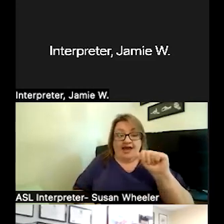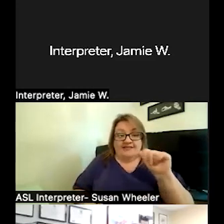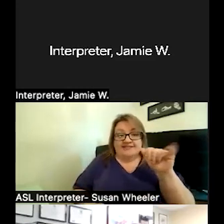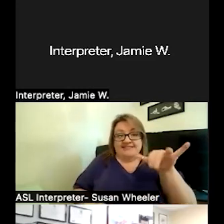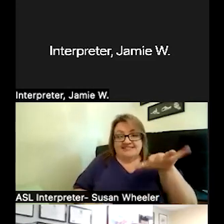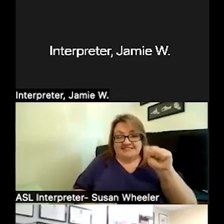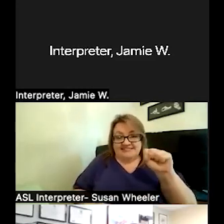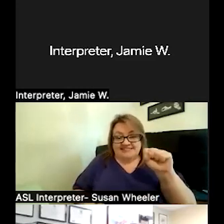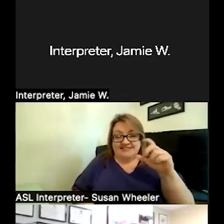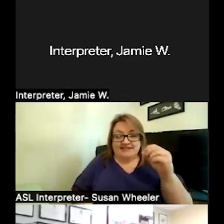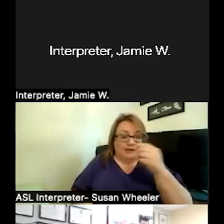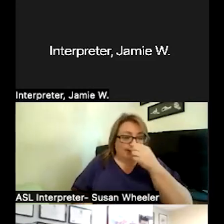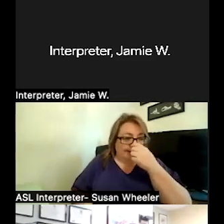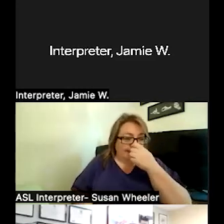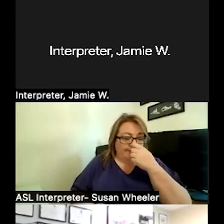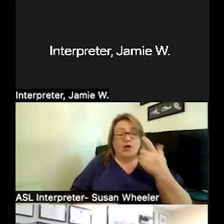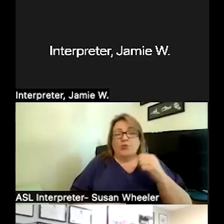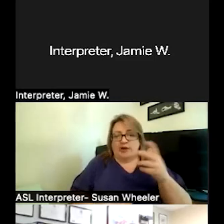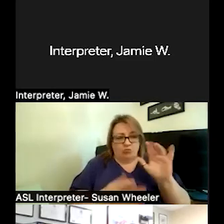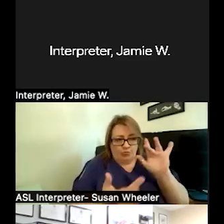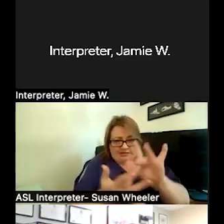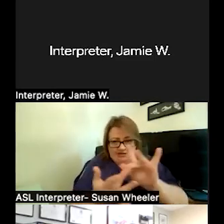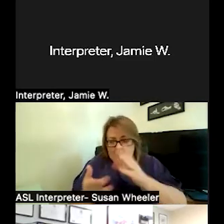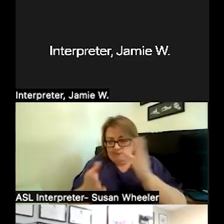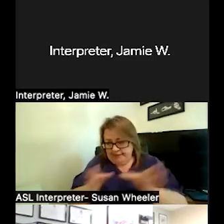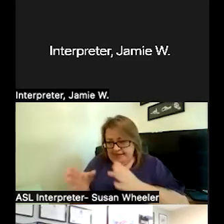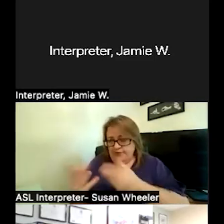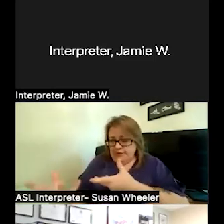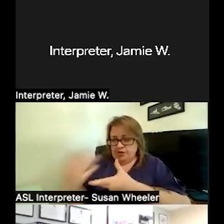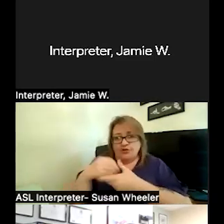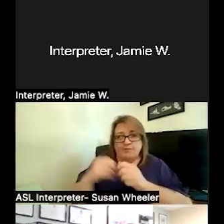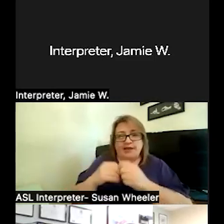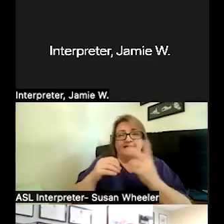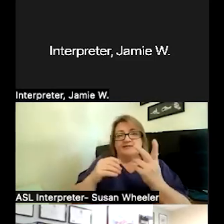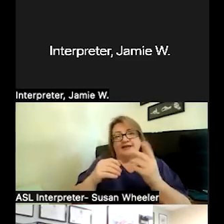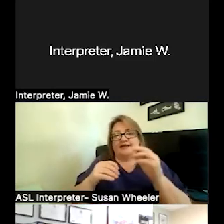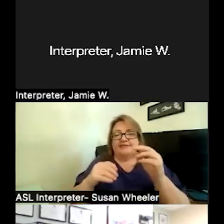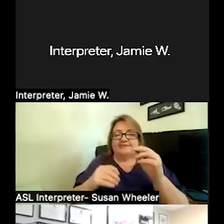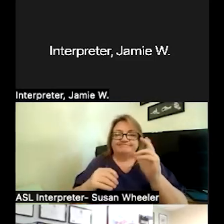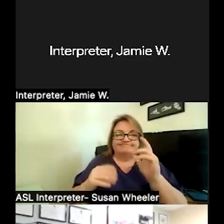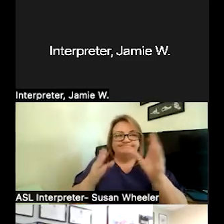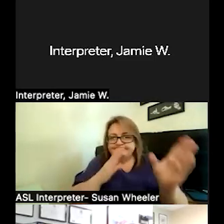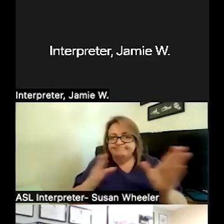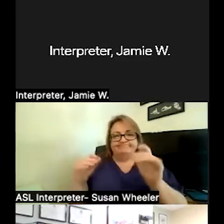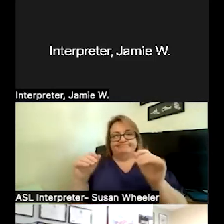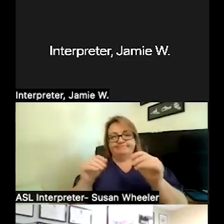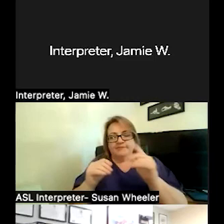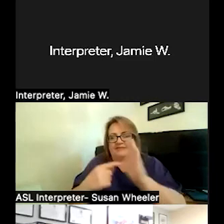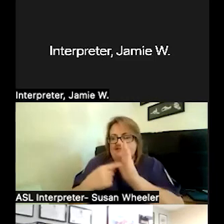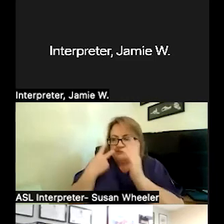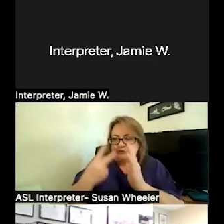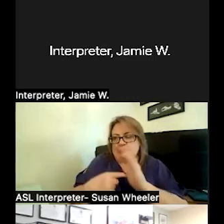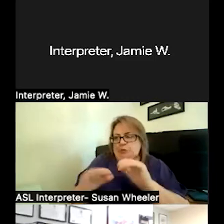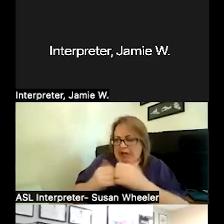out and done planning with them and include them in an exercise to see what we can do to help them